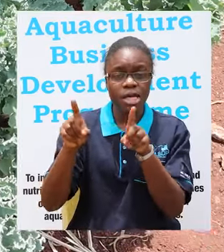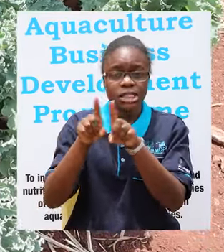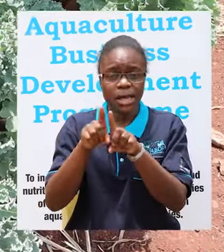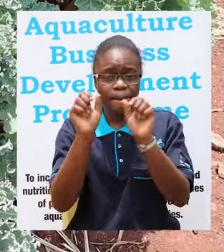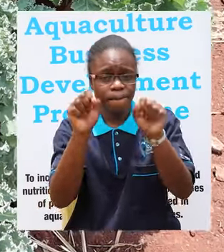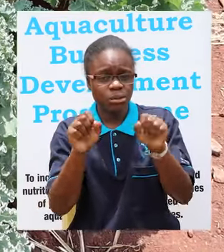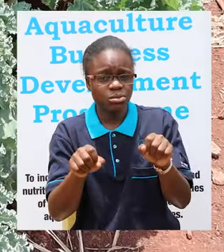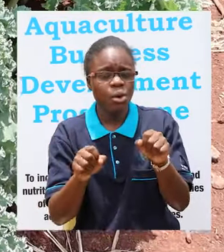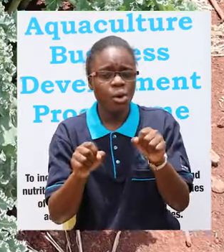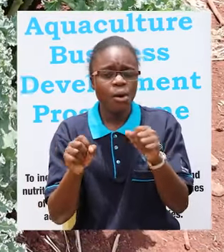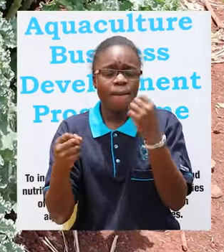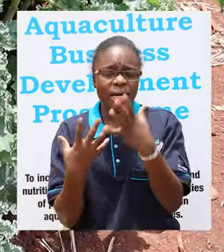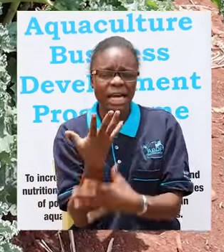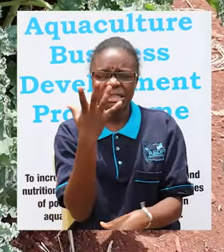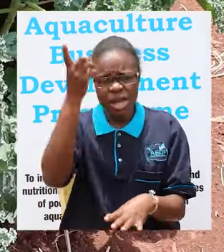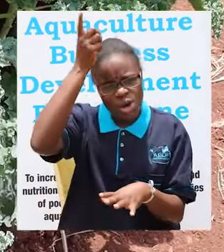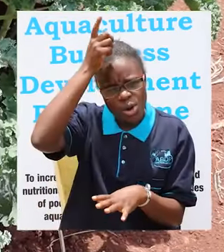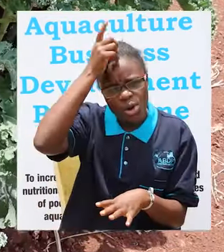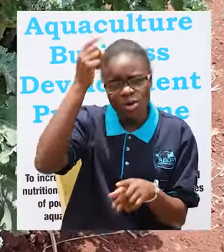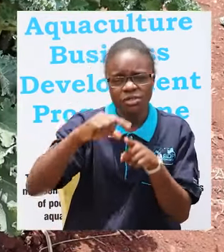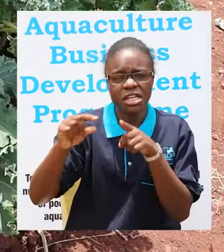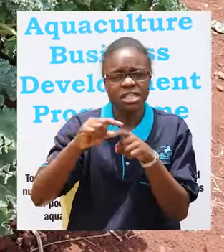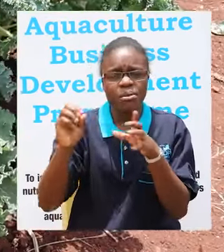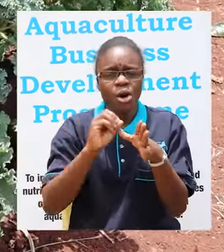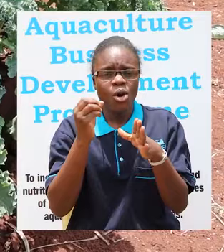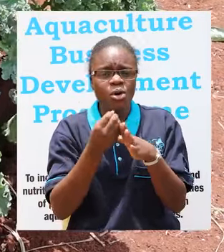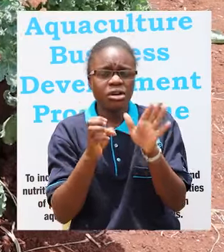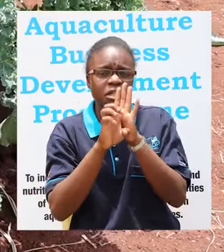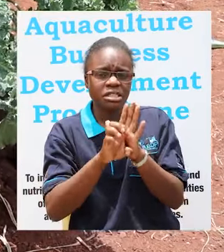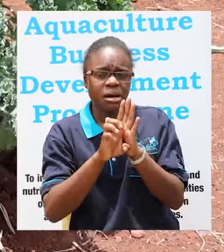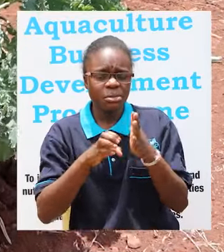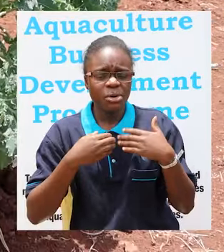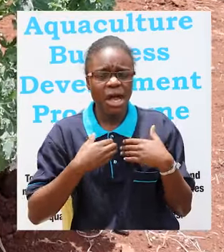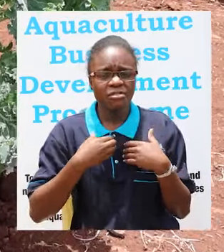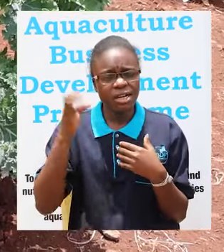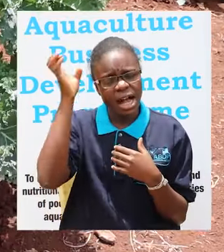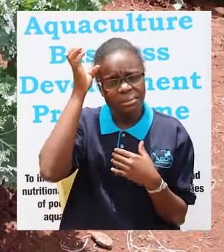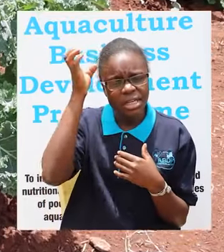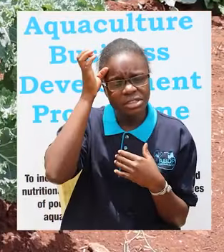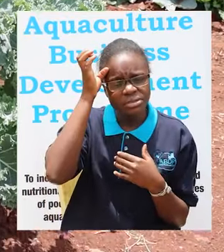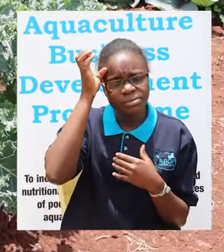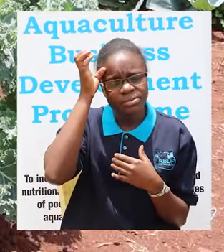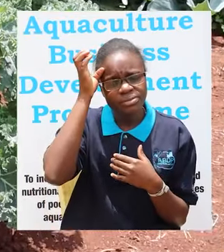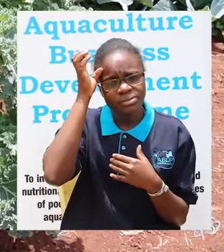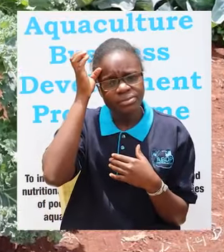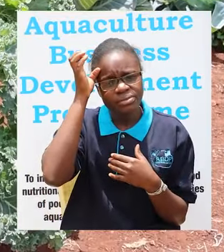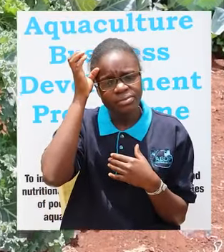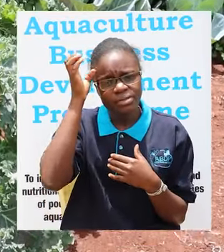can grow the exotic vegetables, the local vegetables, or fruits like strawberries.